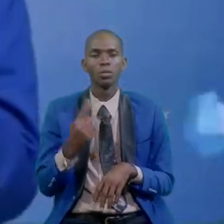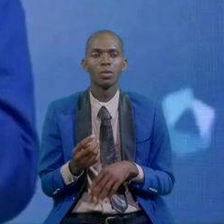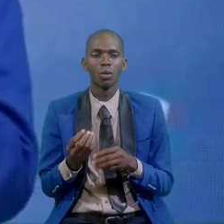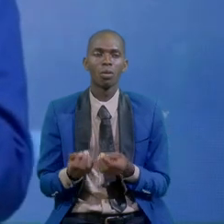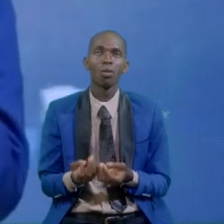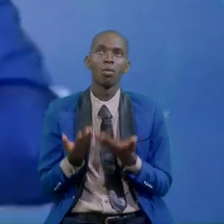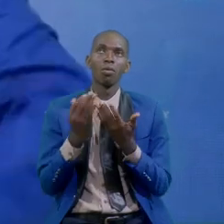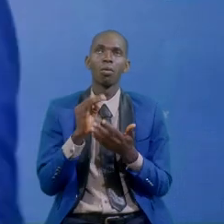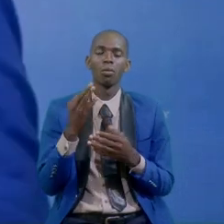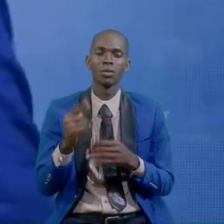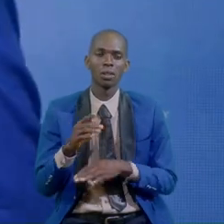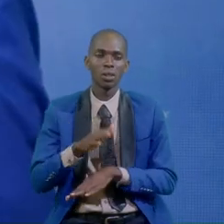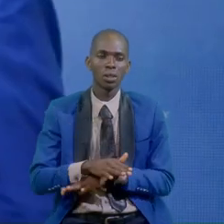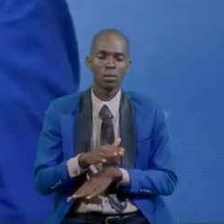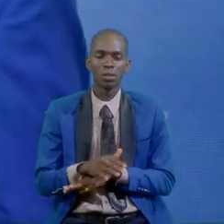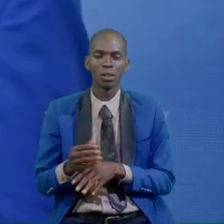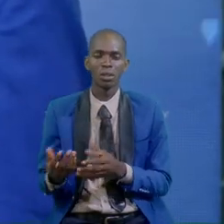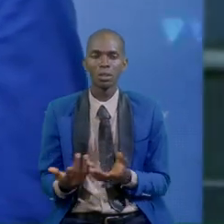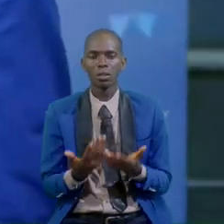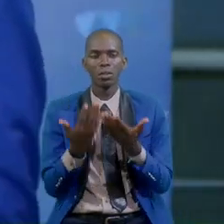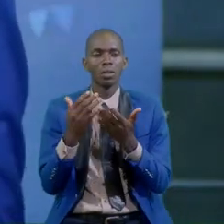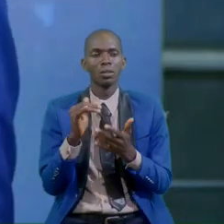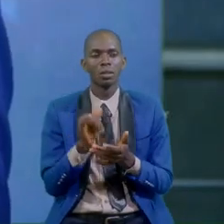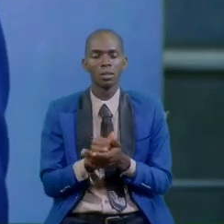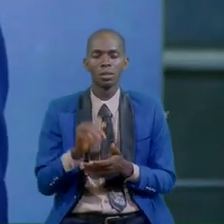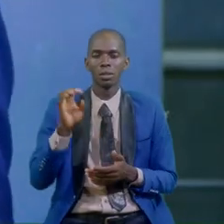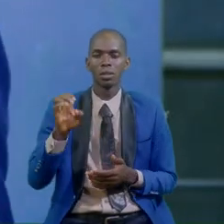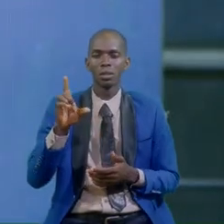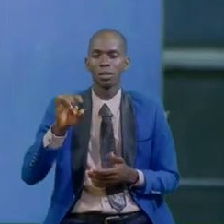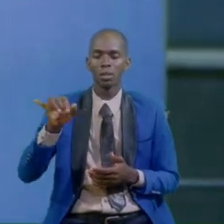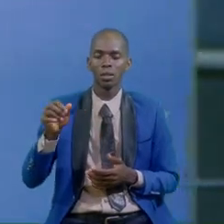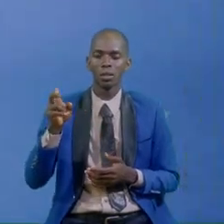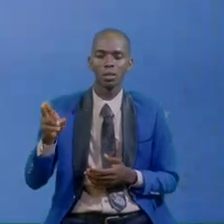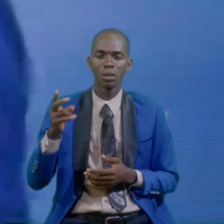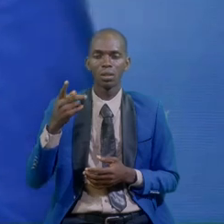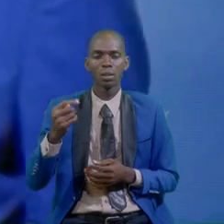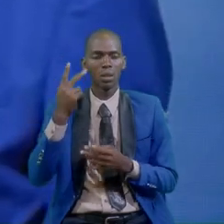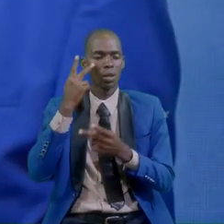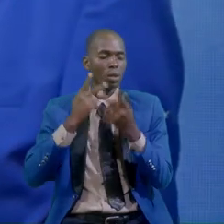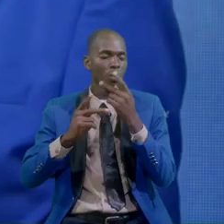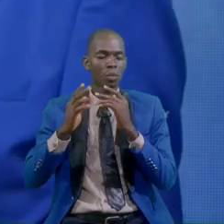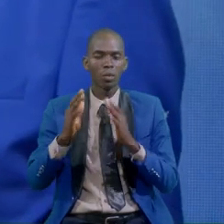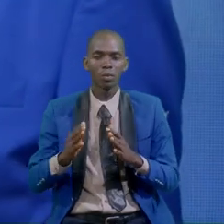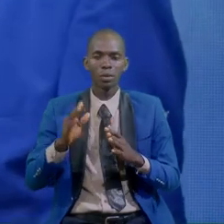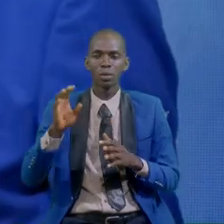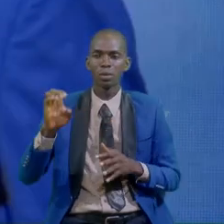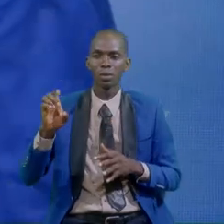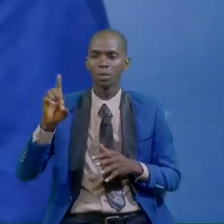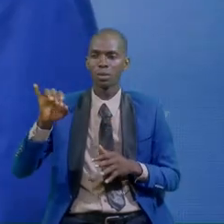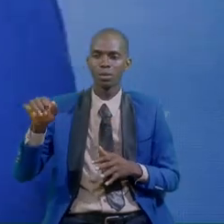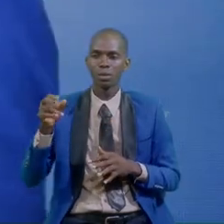evening sacrifice that Elijah the prophet, Elijah, not a